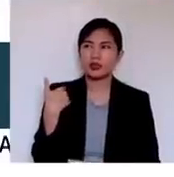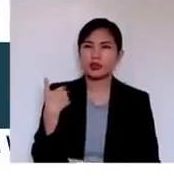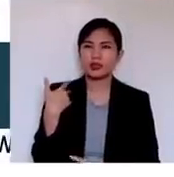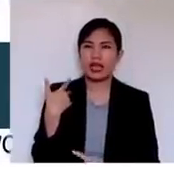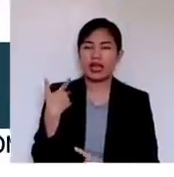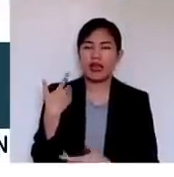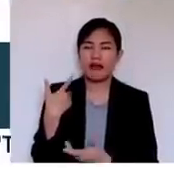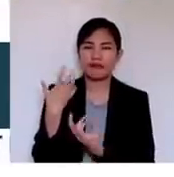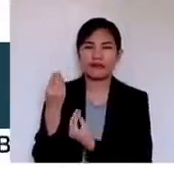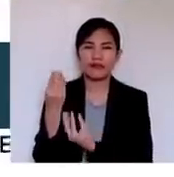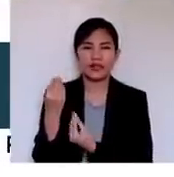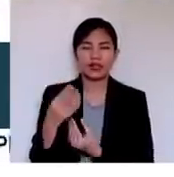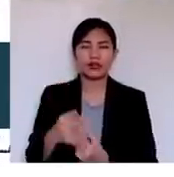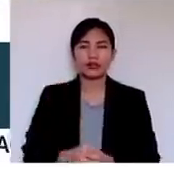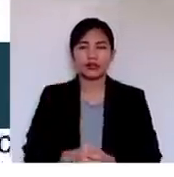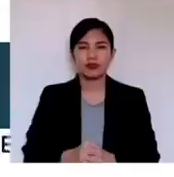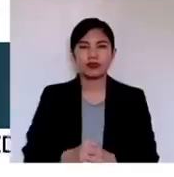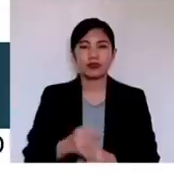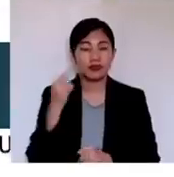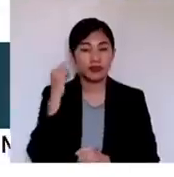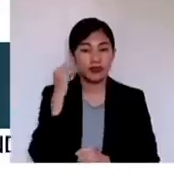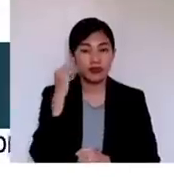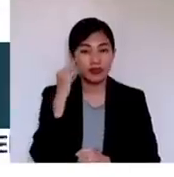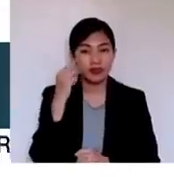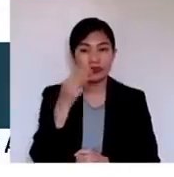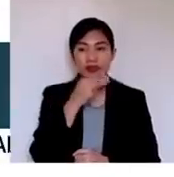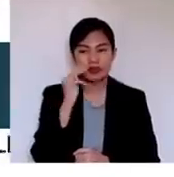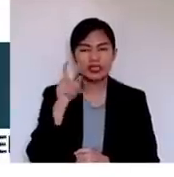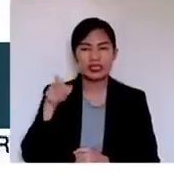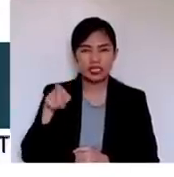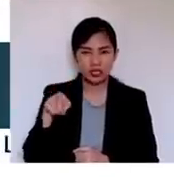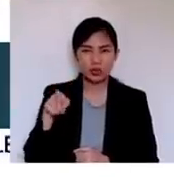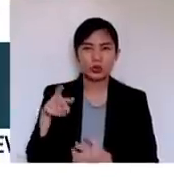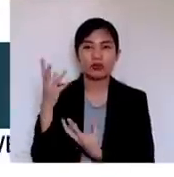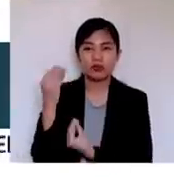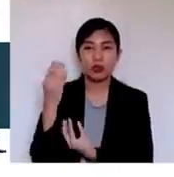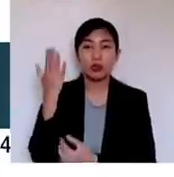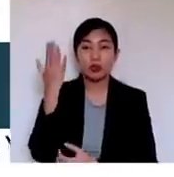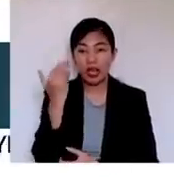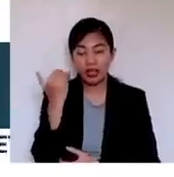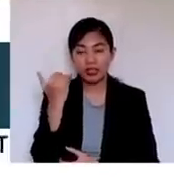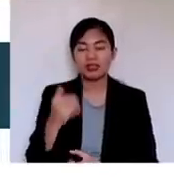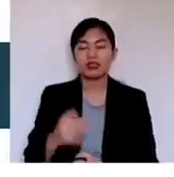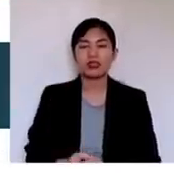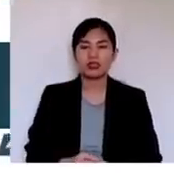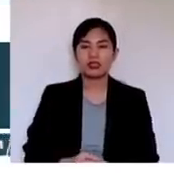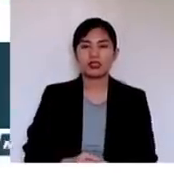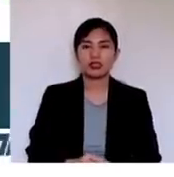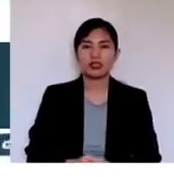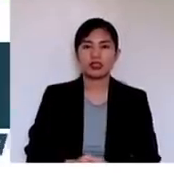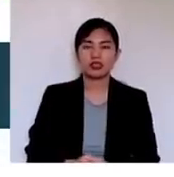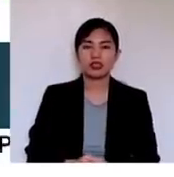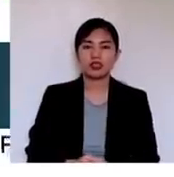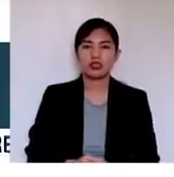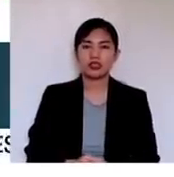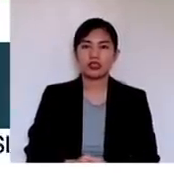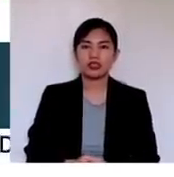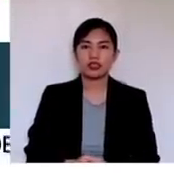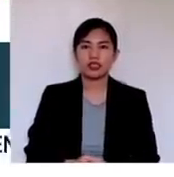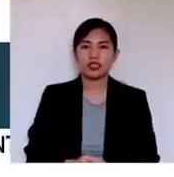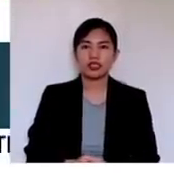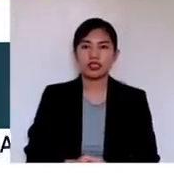that campaign really needs to repivot, because they were greatly leveraged on